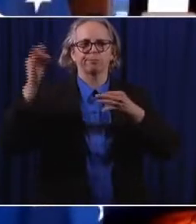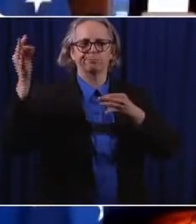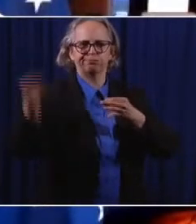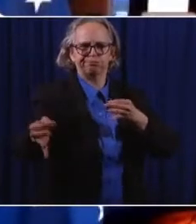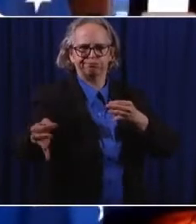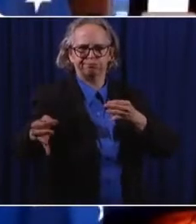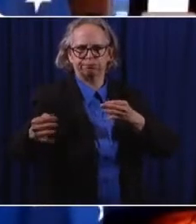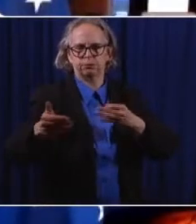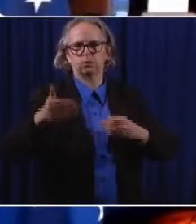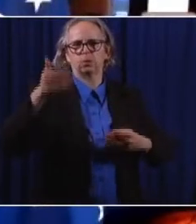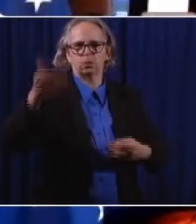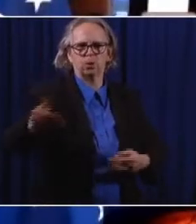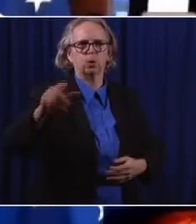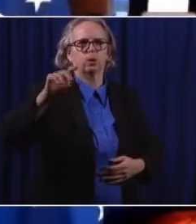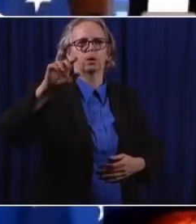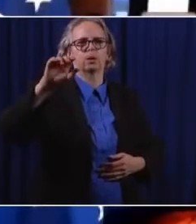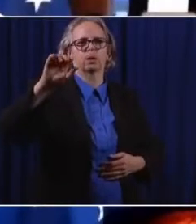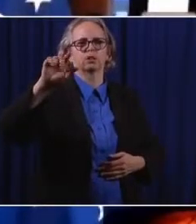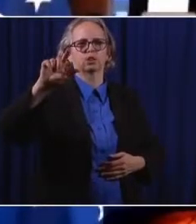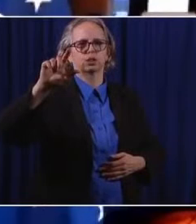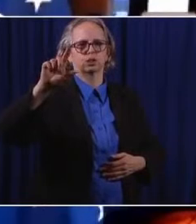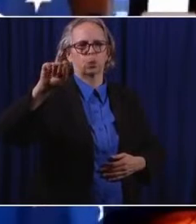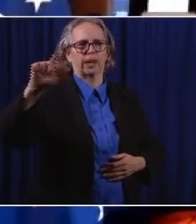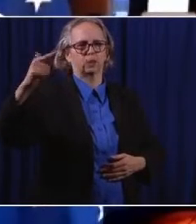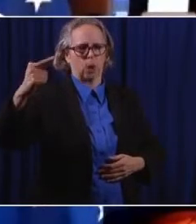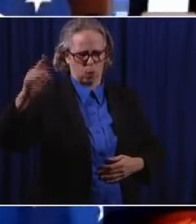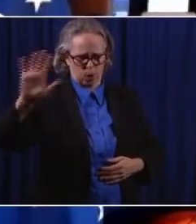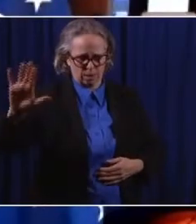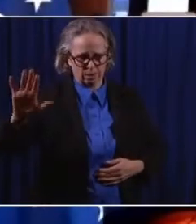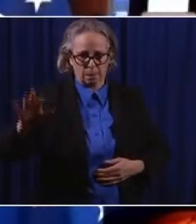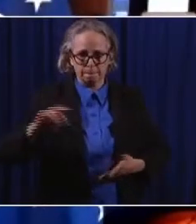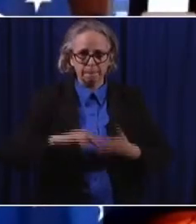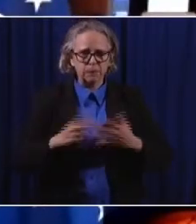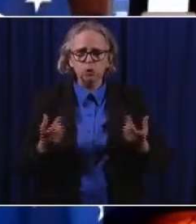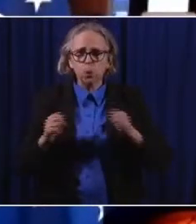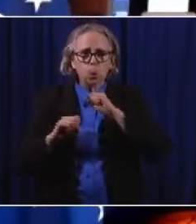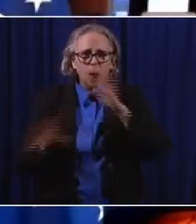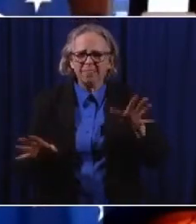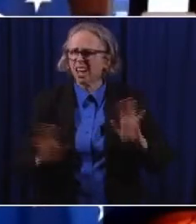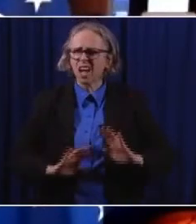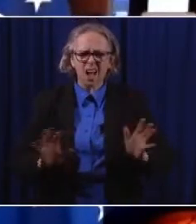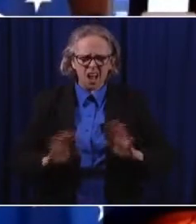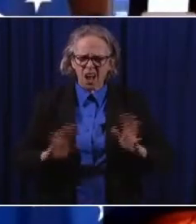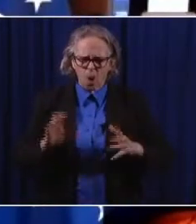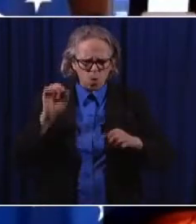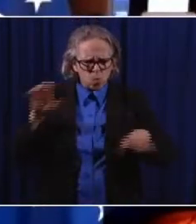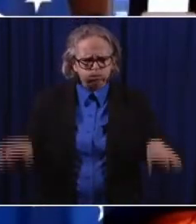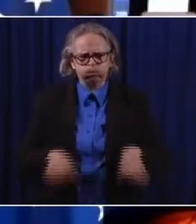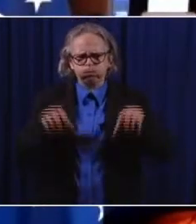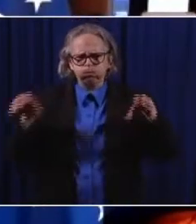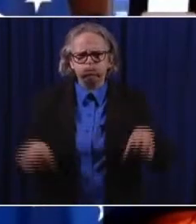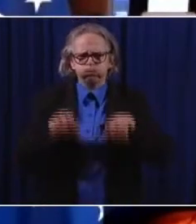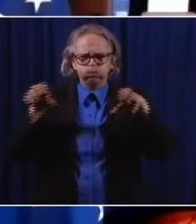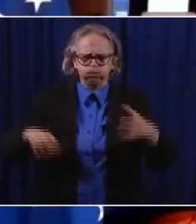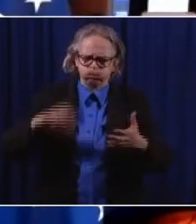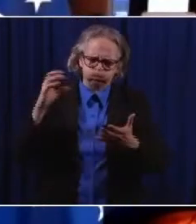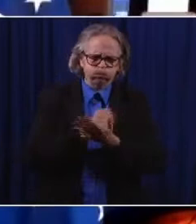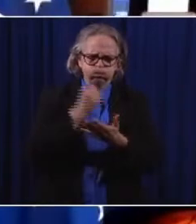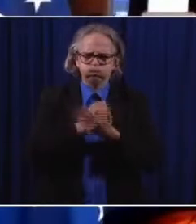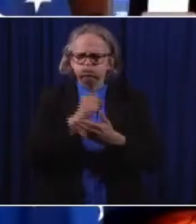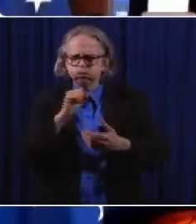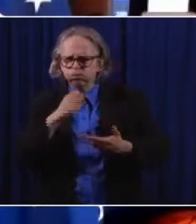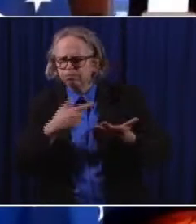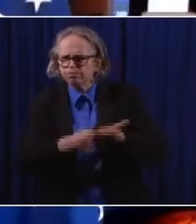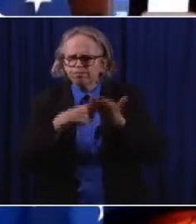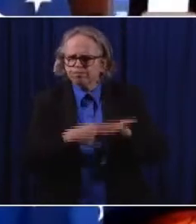virtual efforts are not underway. They absolutely are, and I'm glad to announce today the financial support, thanks to the financial